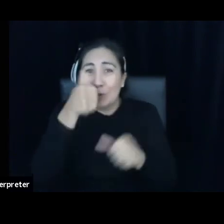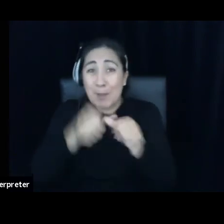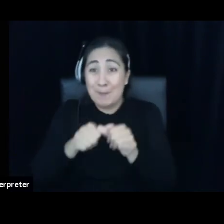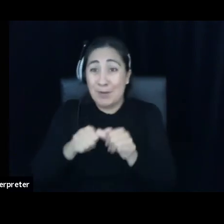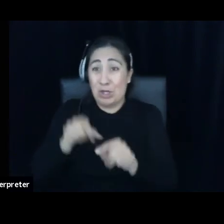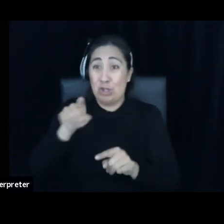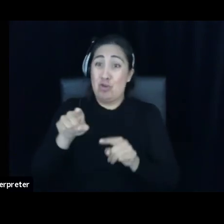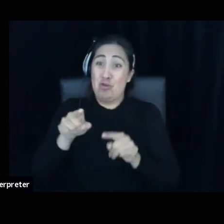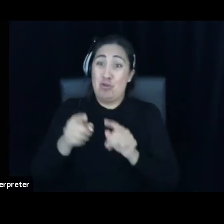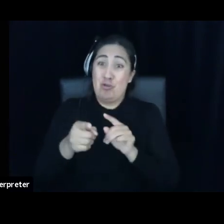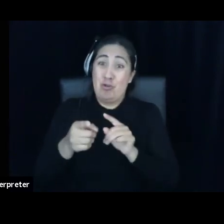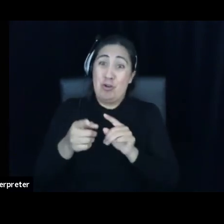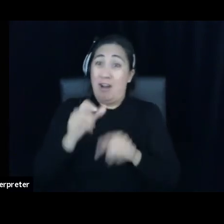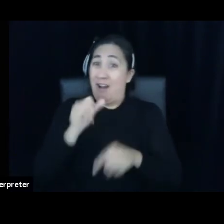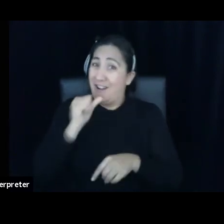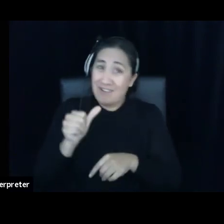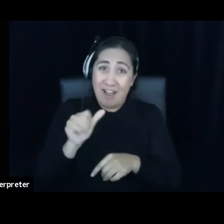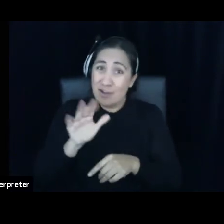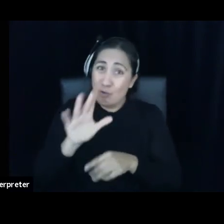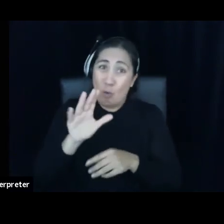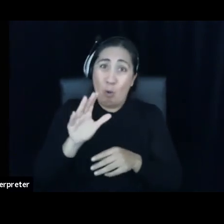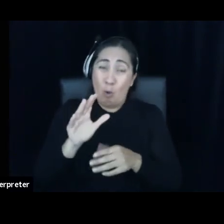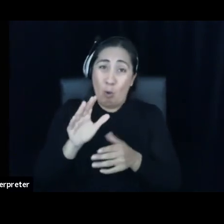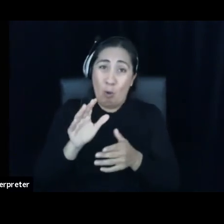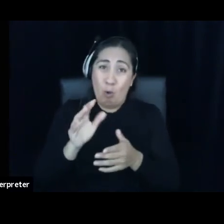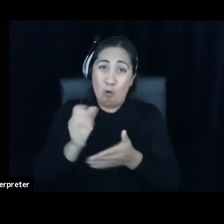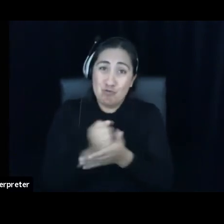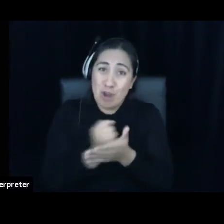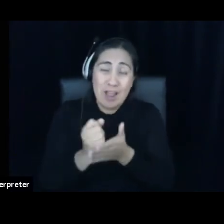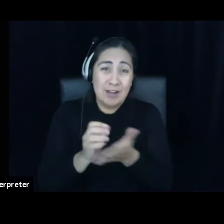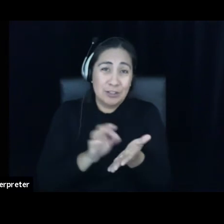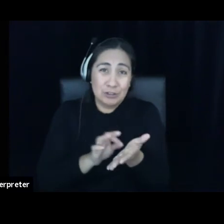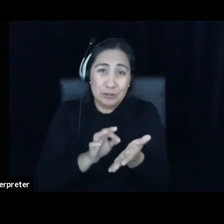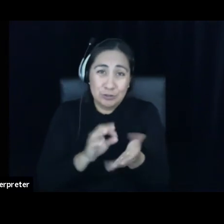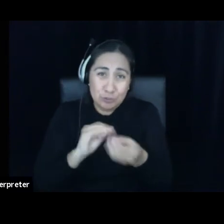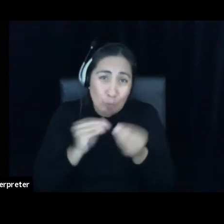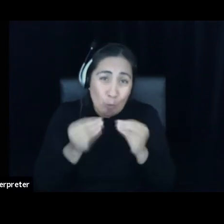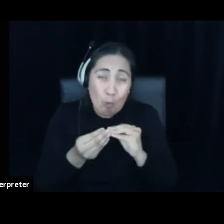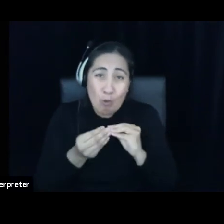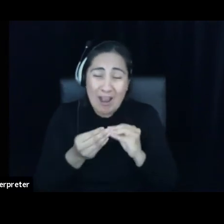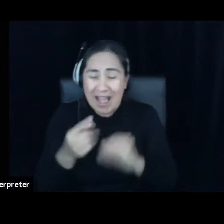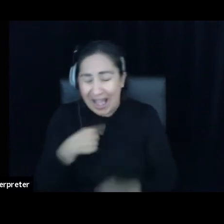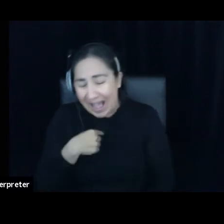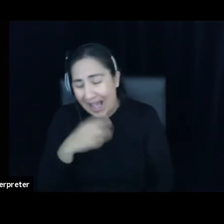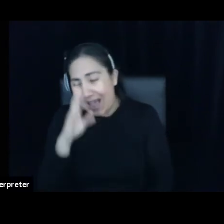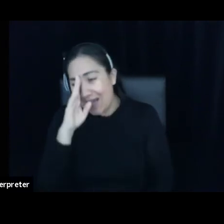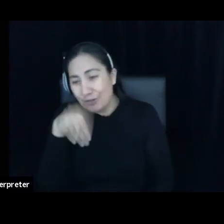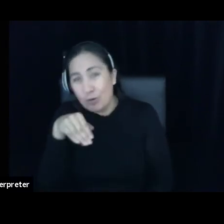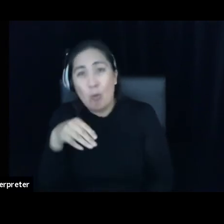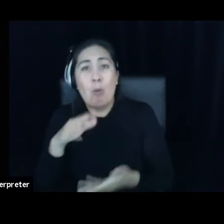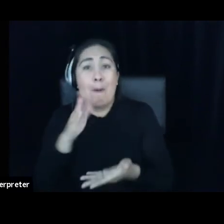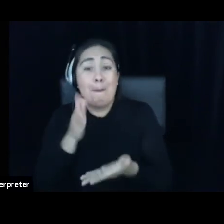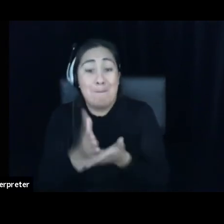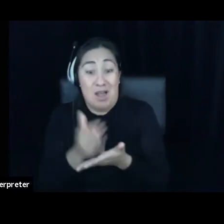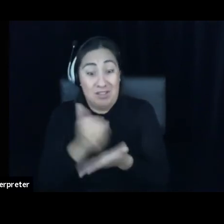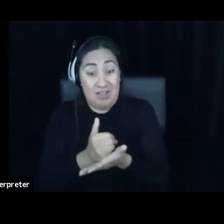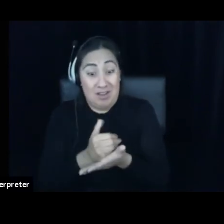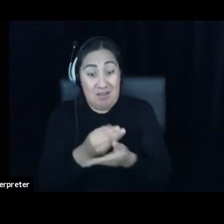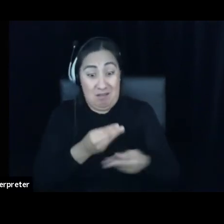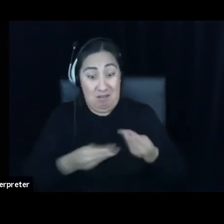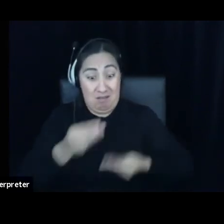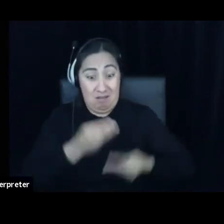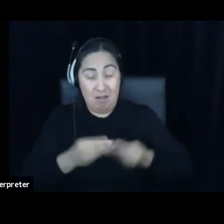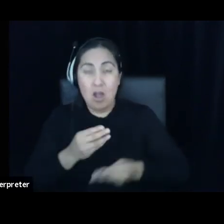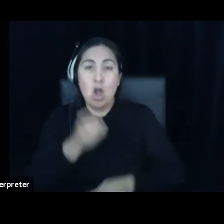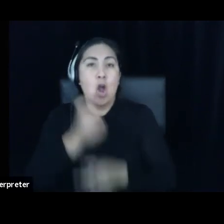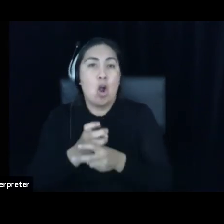Now, I know that budgeting is hard and not everyone is in the practice of budgeting. So I want to take a